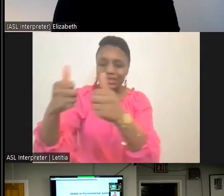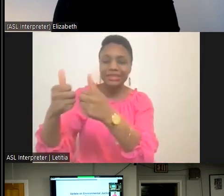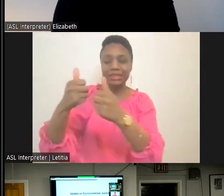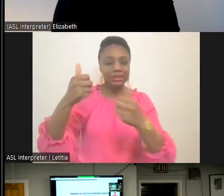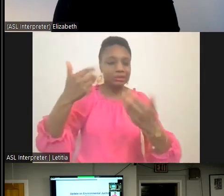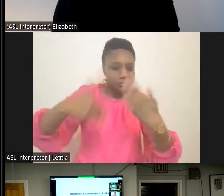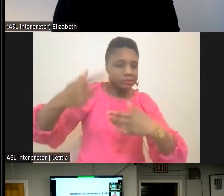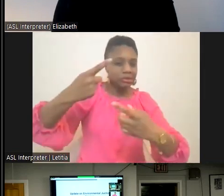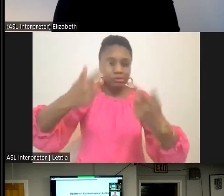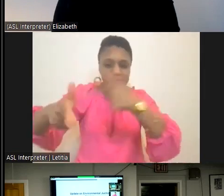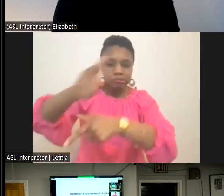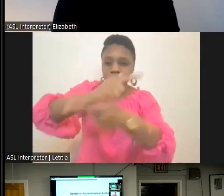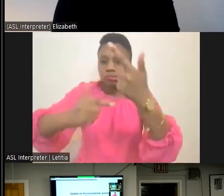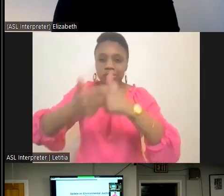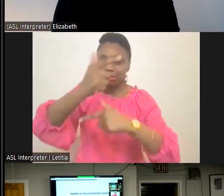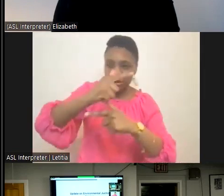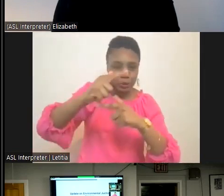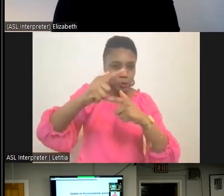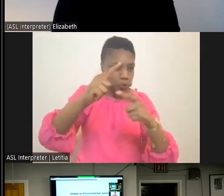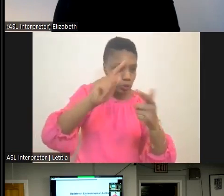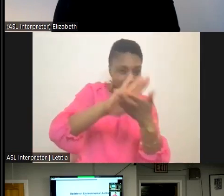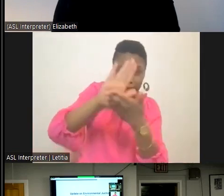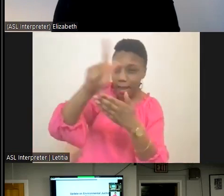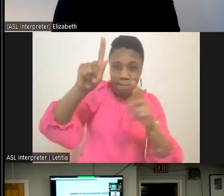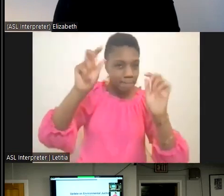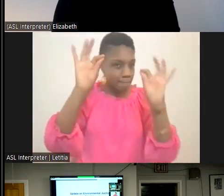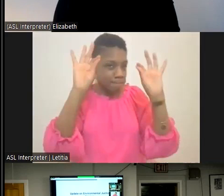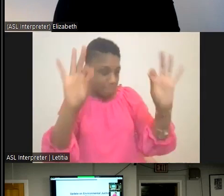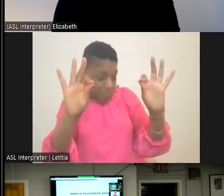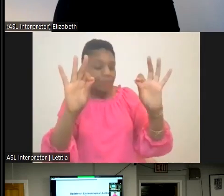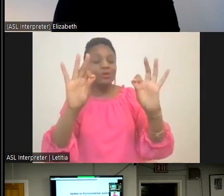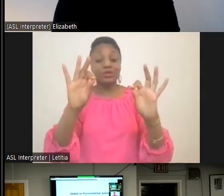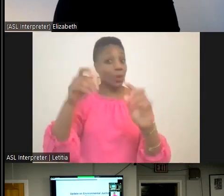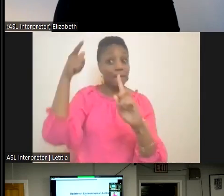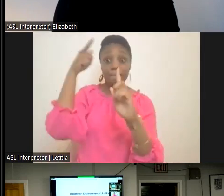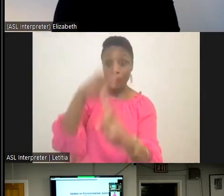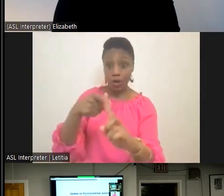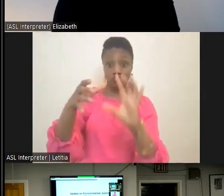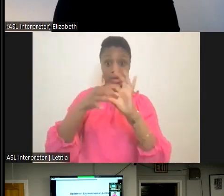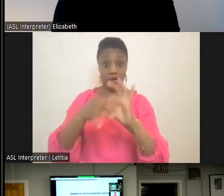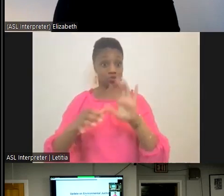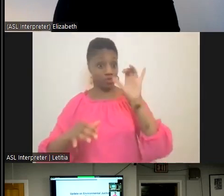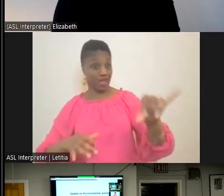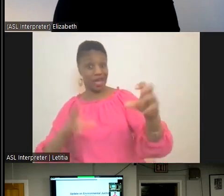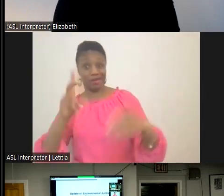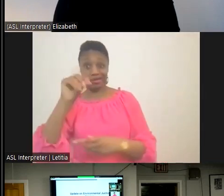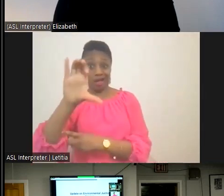agencies to finalize it. So the update is that it's coming soon.